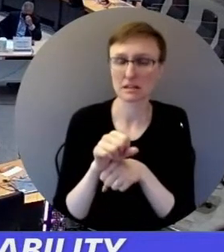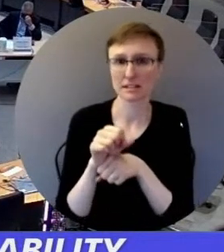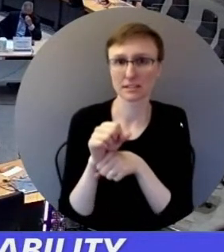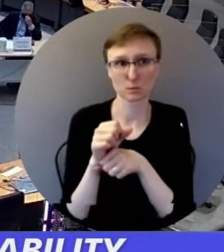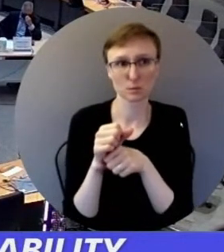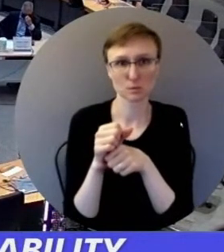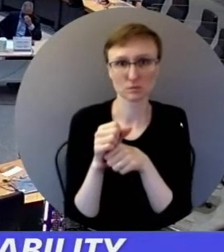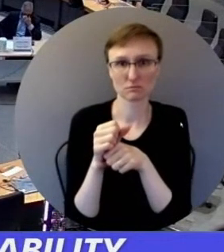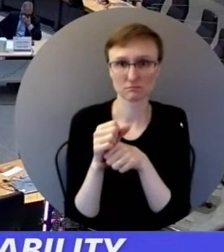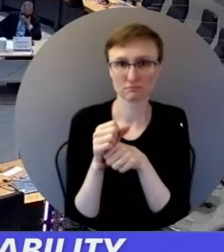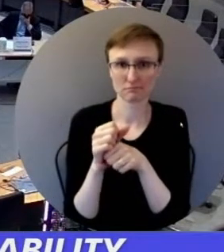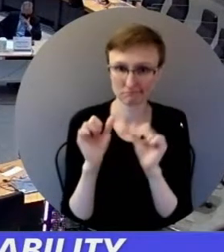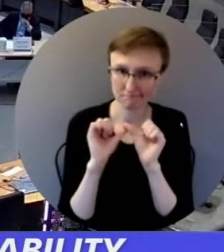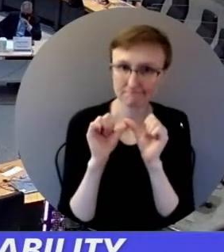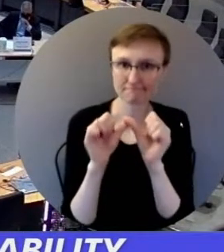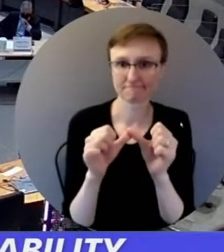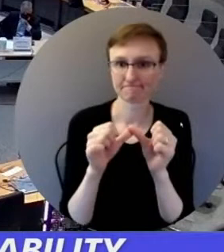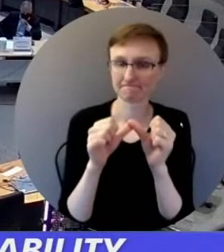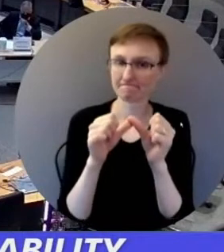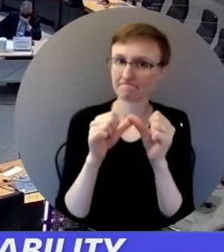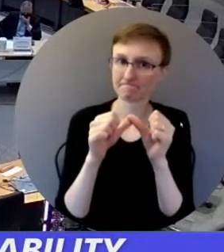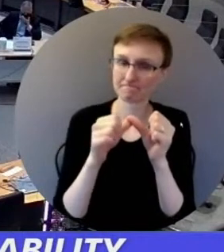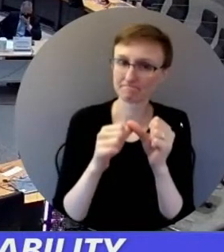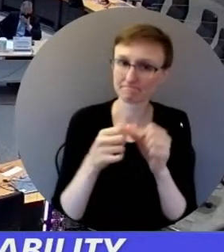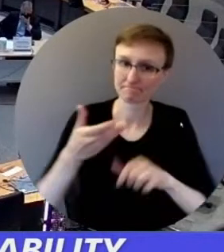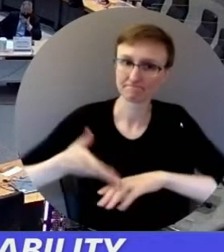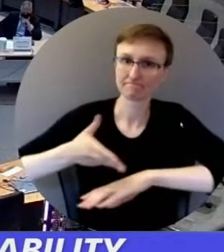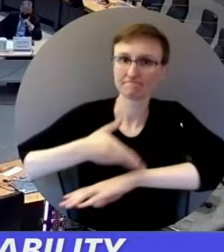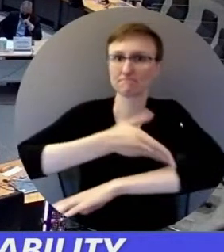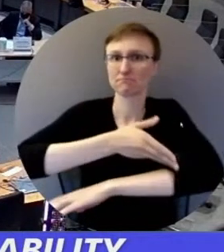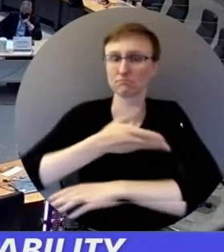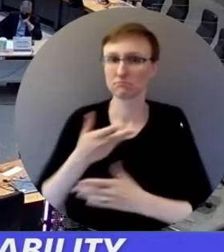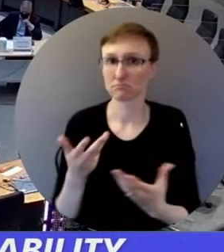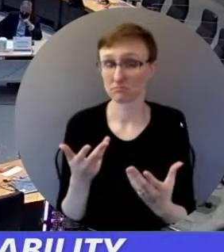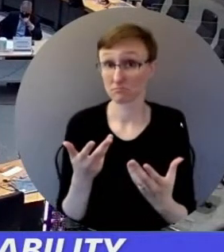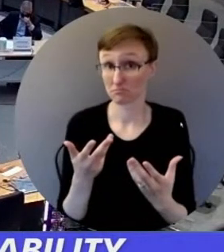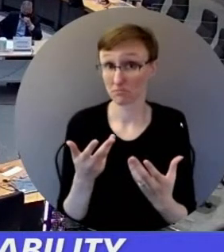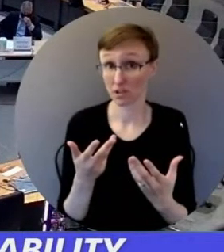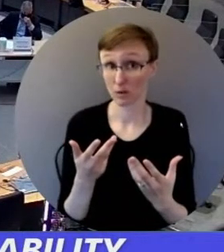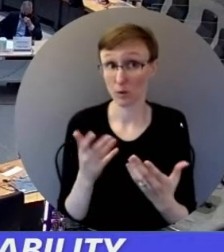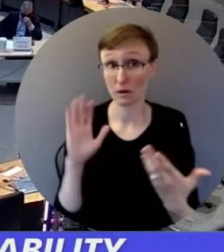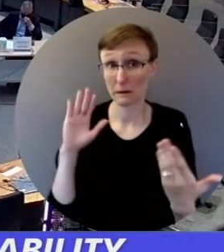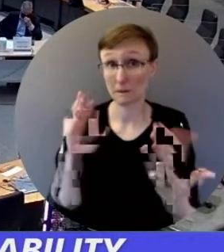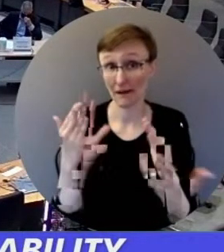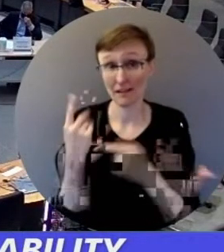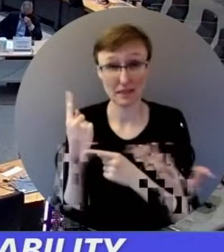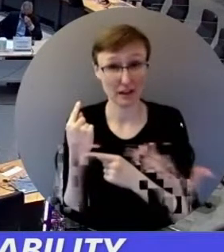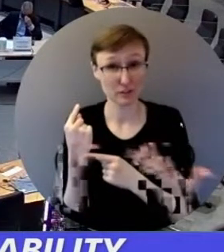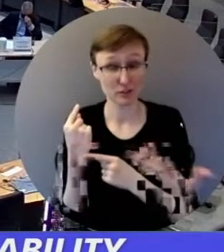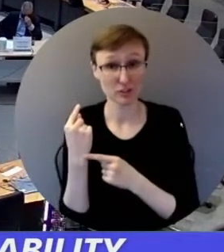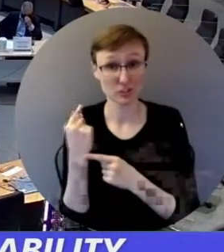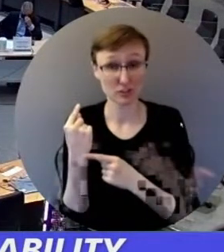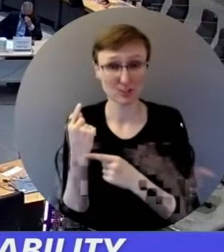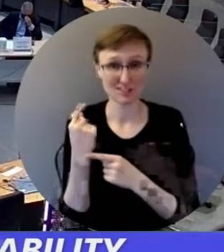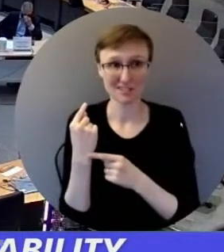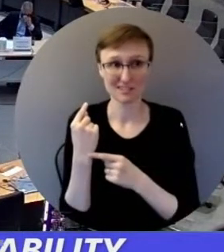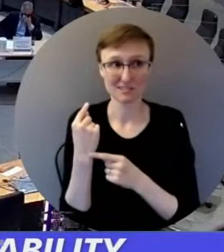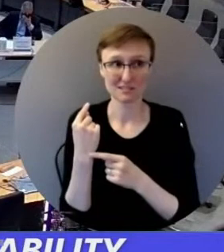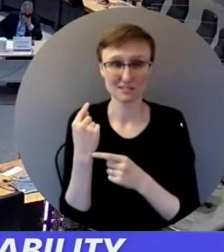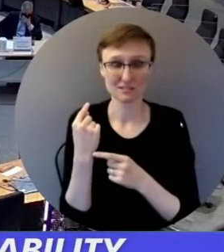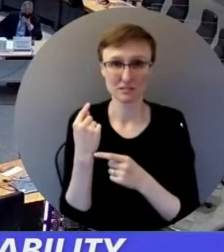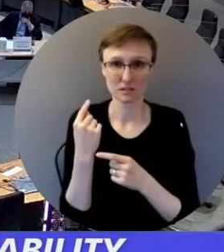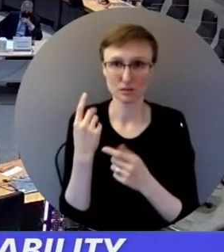now compared to this time last year in terms of transmission and where you